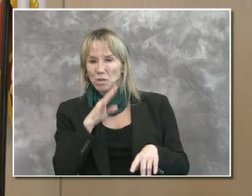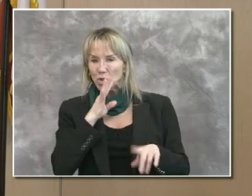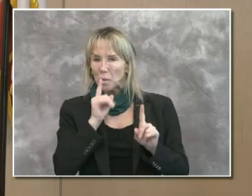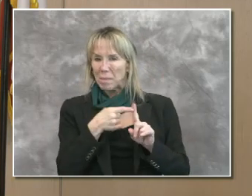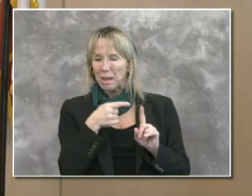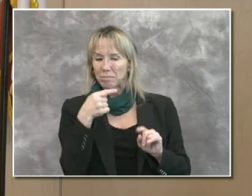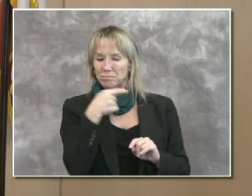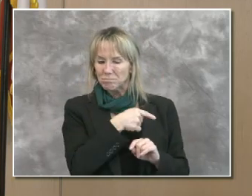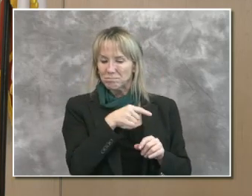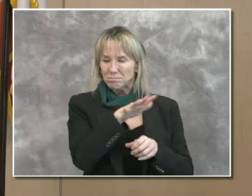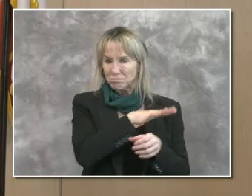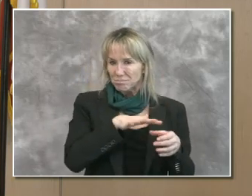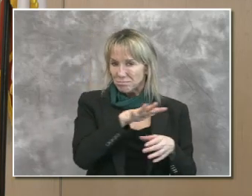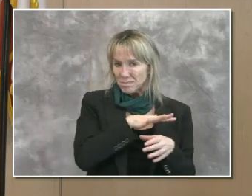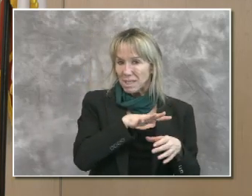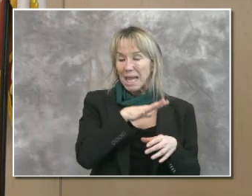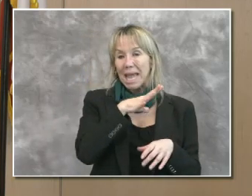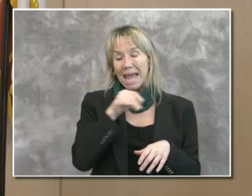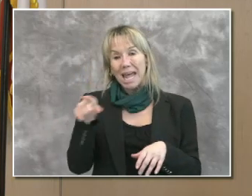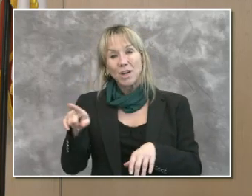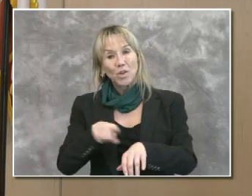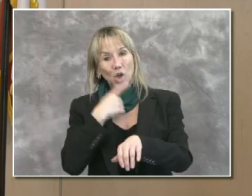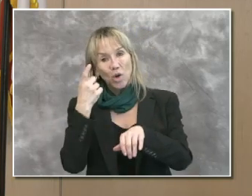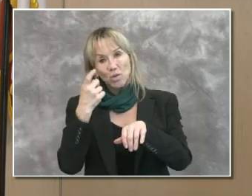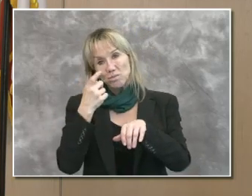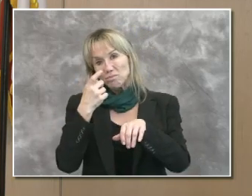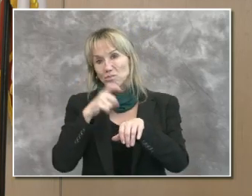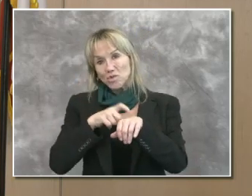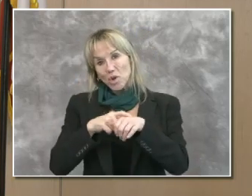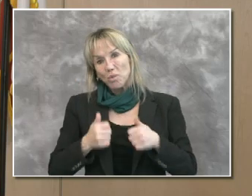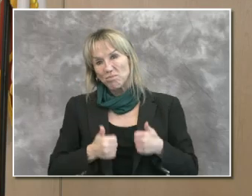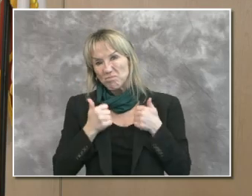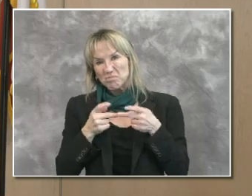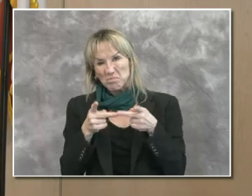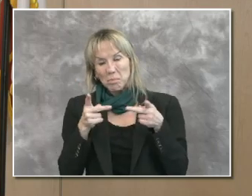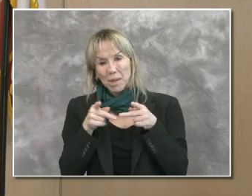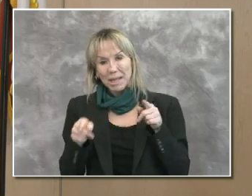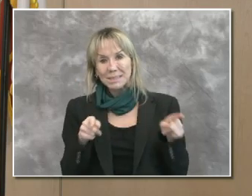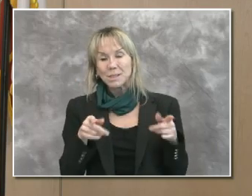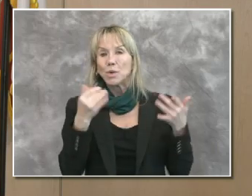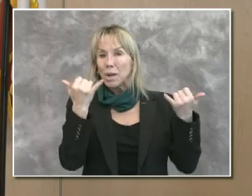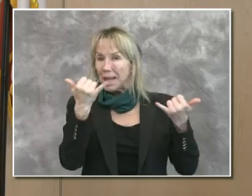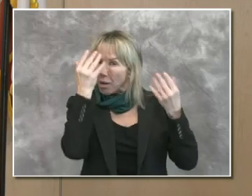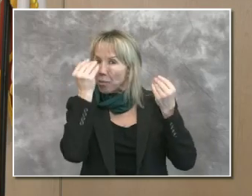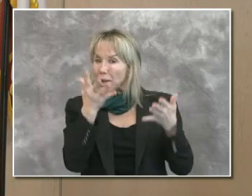care facilities. And our public health laboratory has now